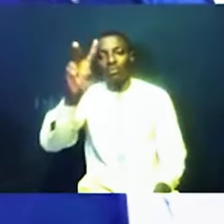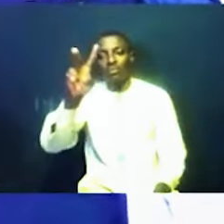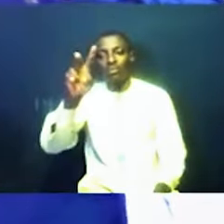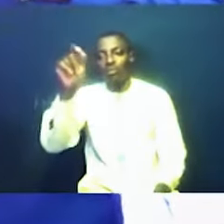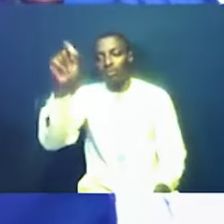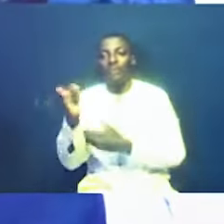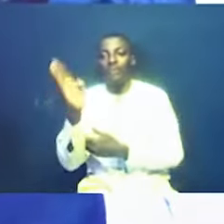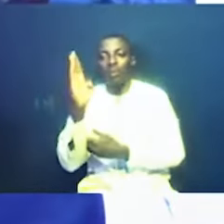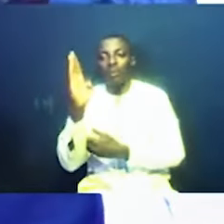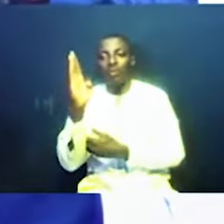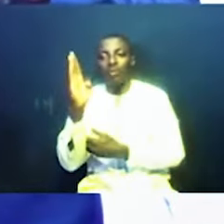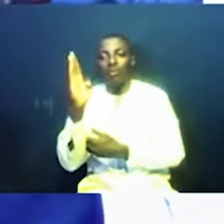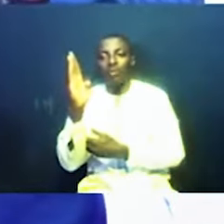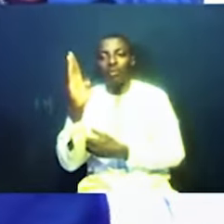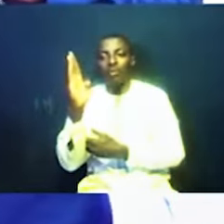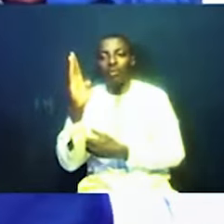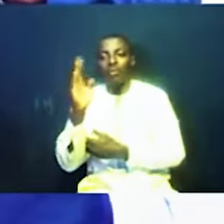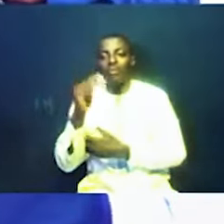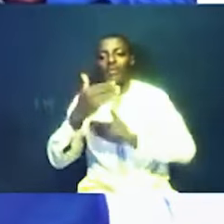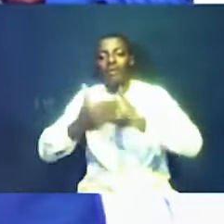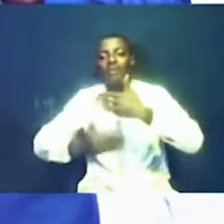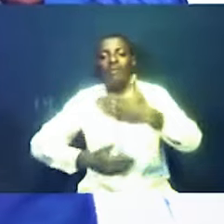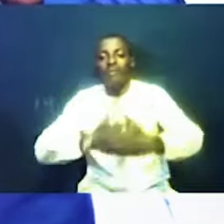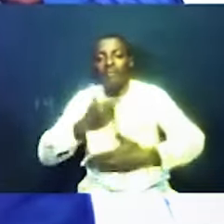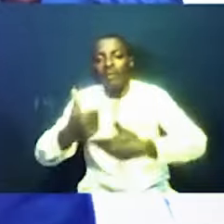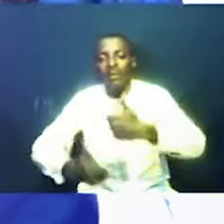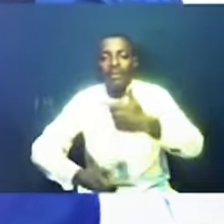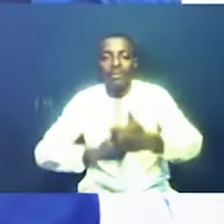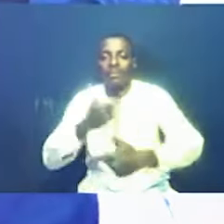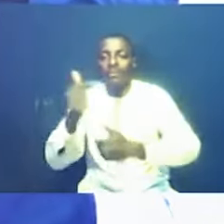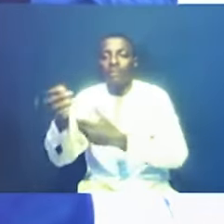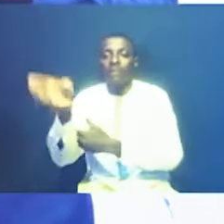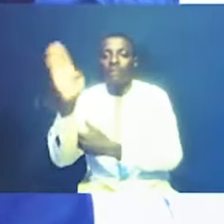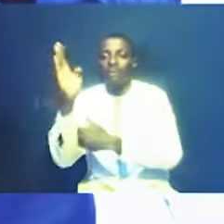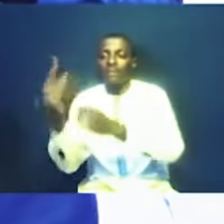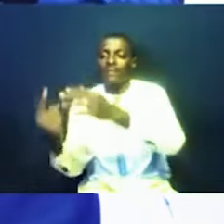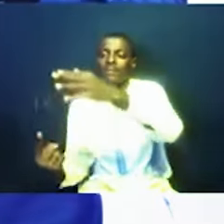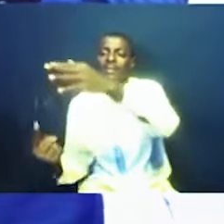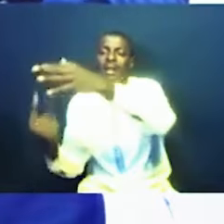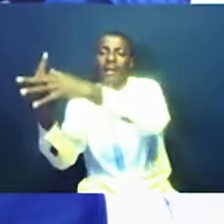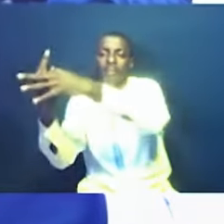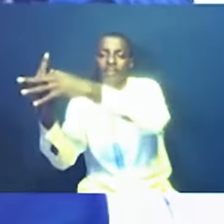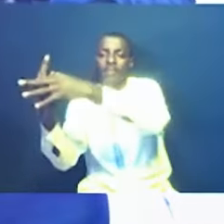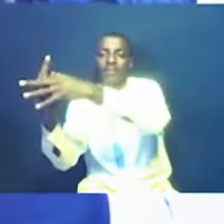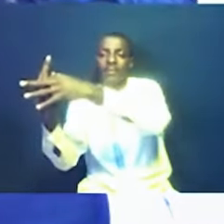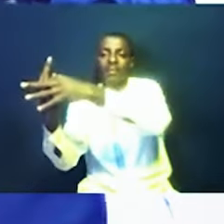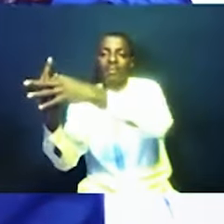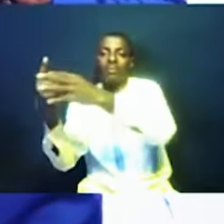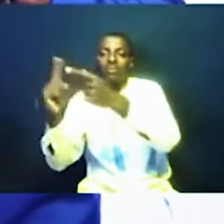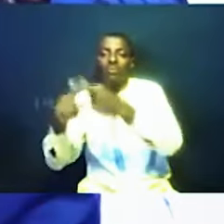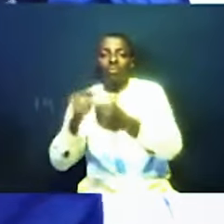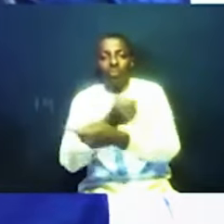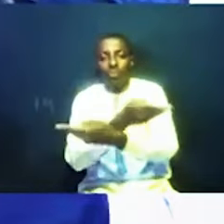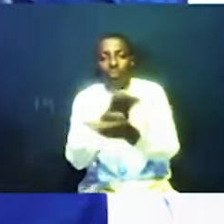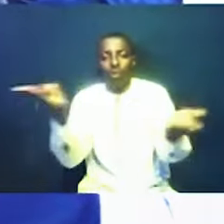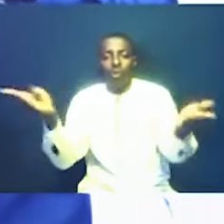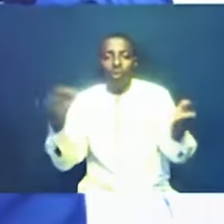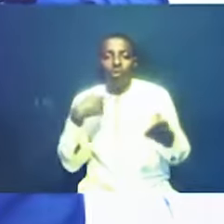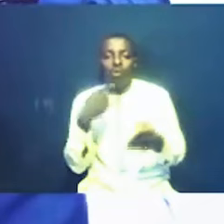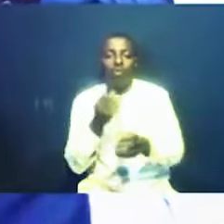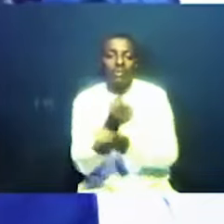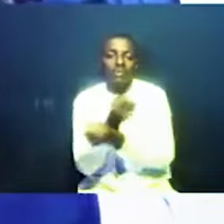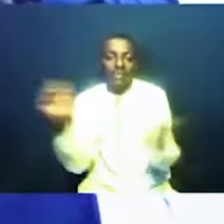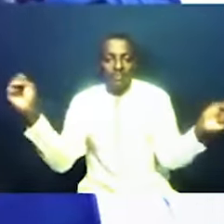12. For the grace of God has appeared that offers salvation to all